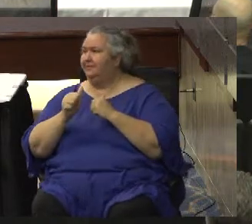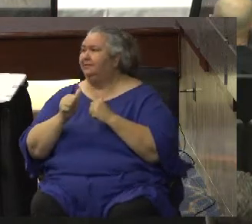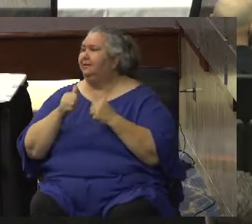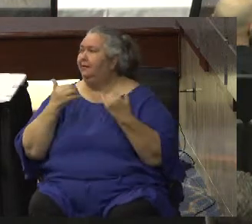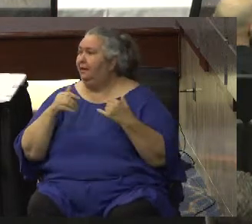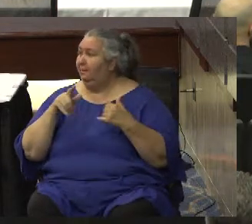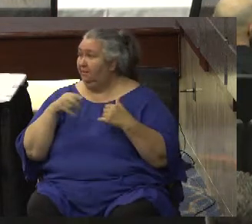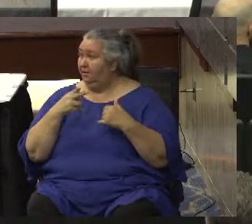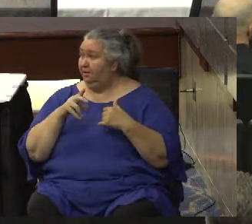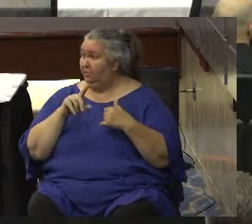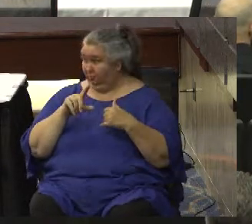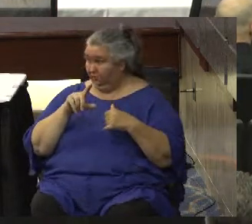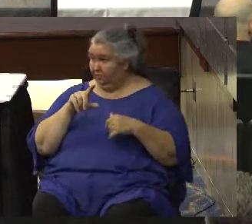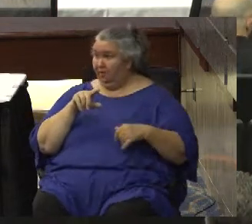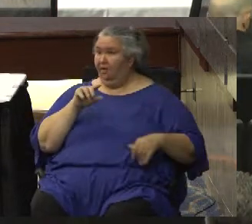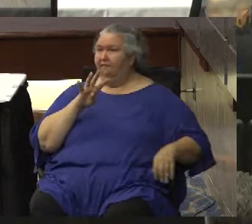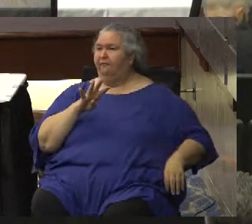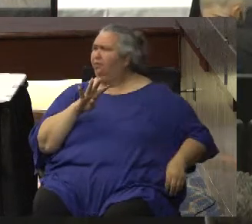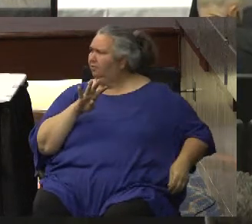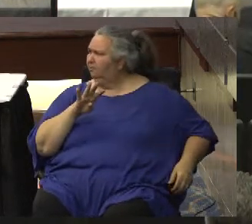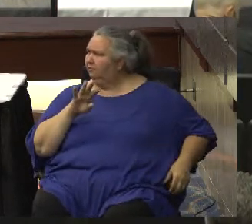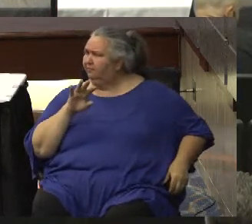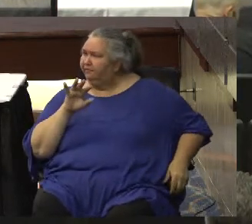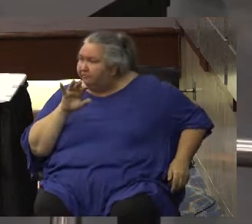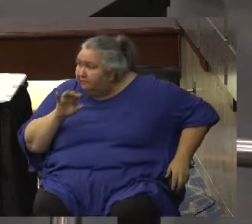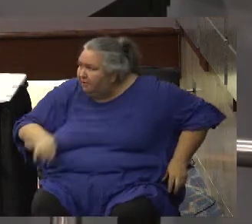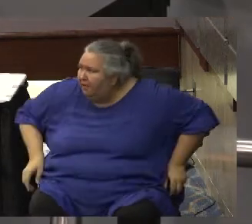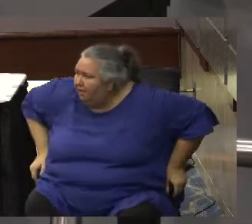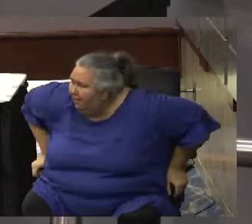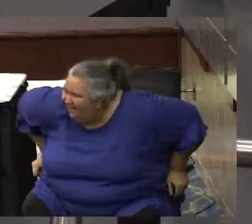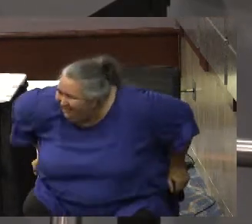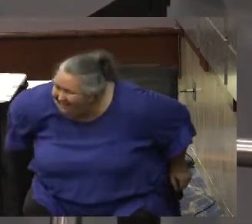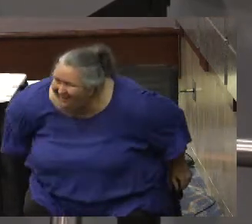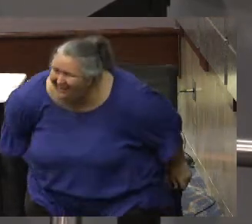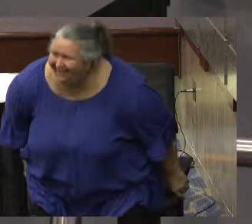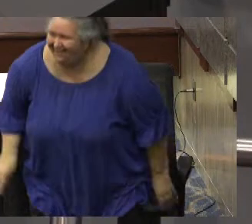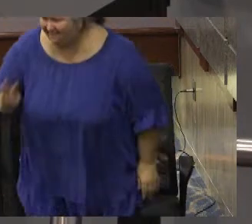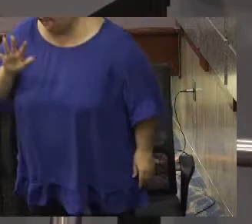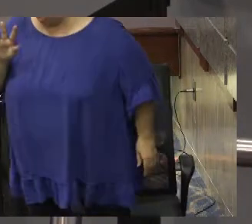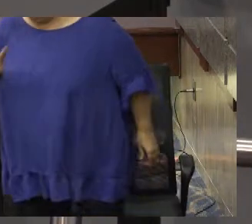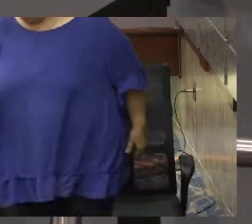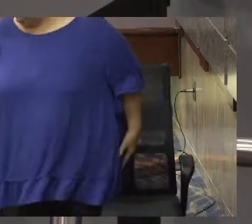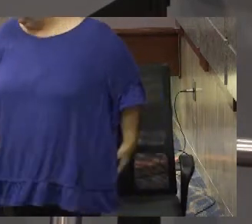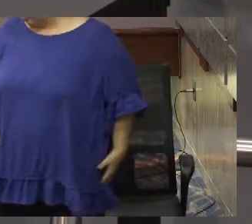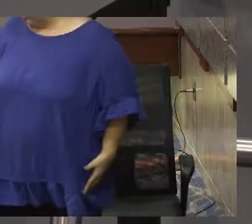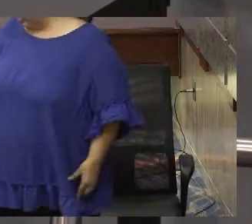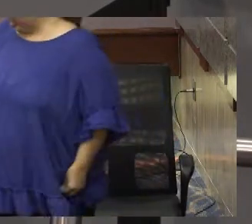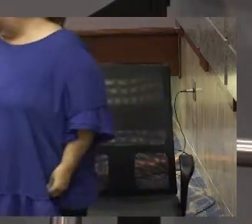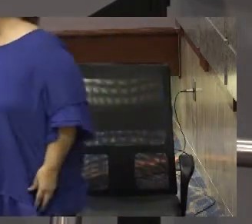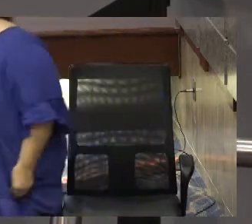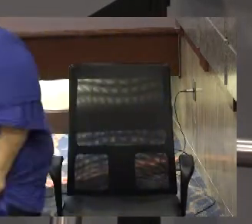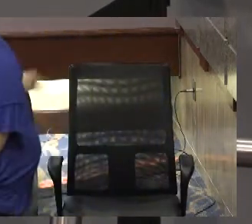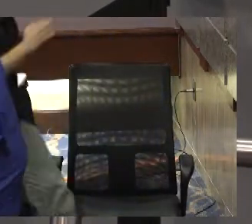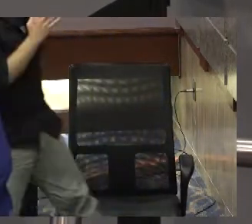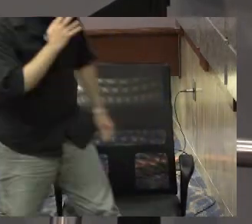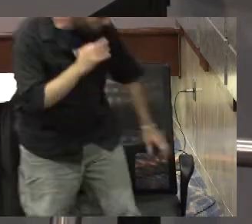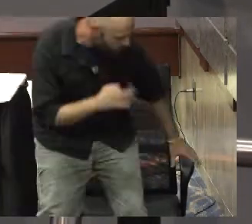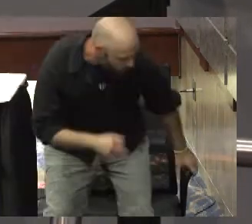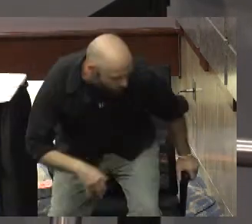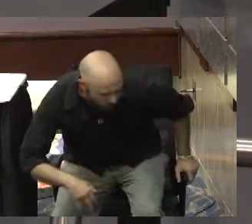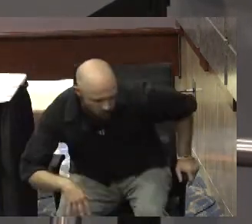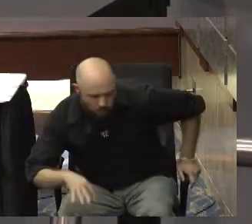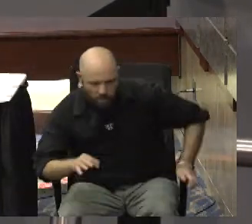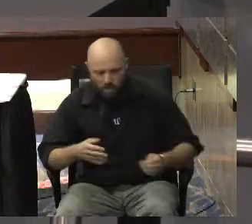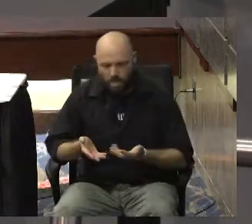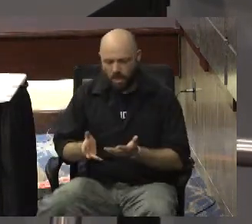hearing, 2021-454. Honorable Mayor, members of the council, this is a public hearing to consider a resolution granting a special permit to Mission